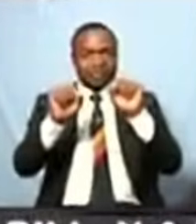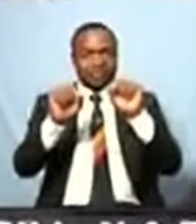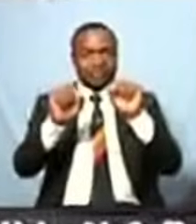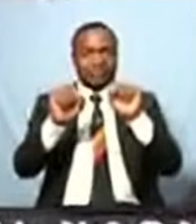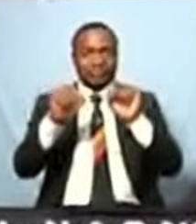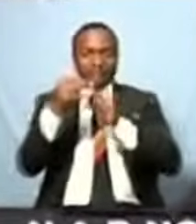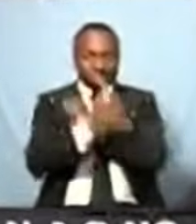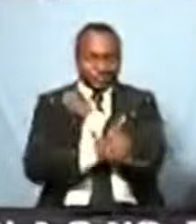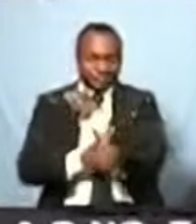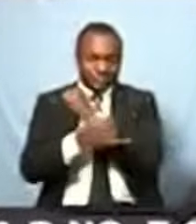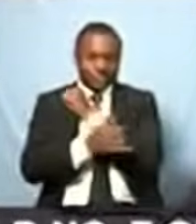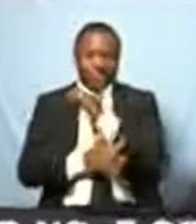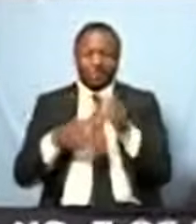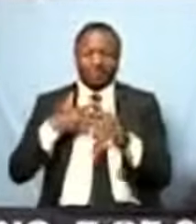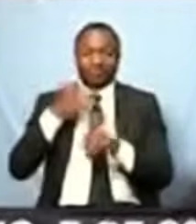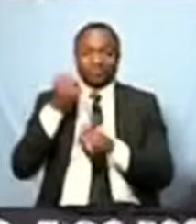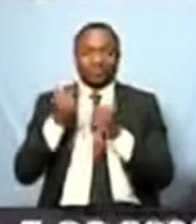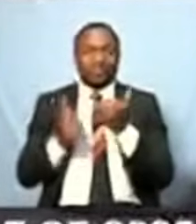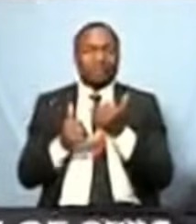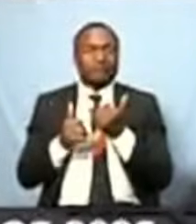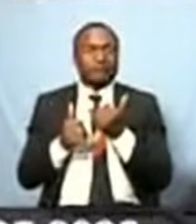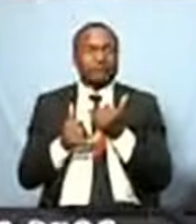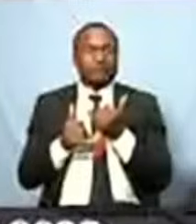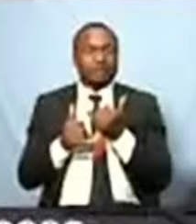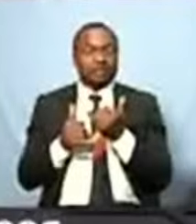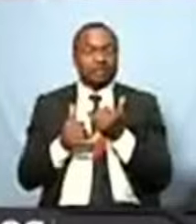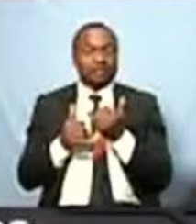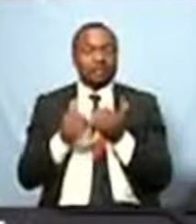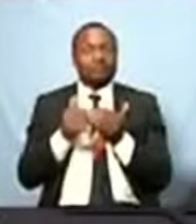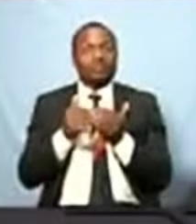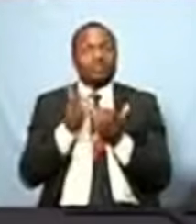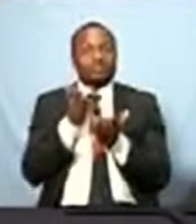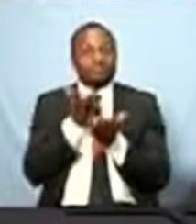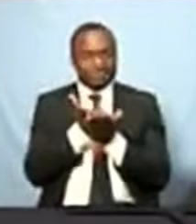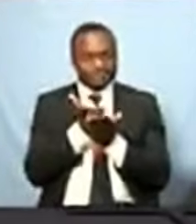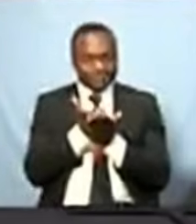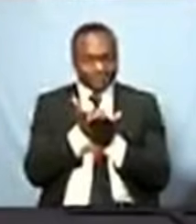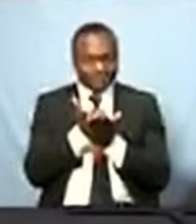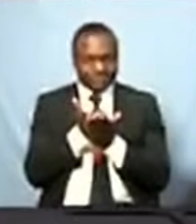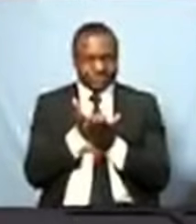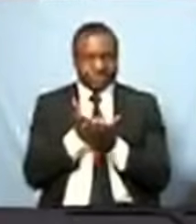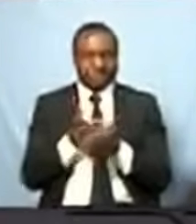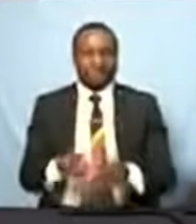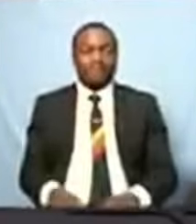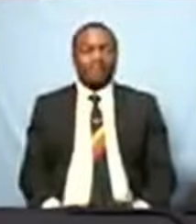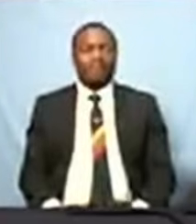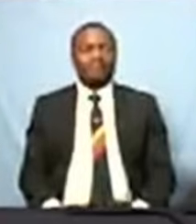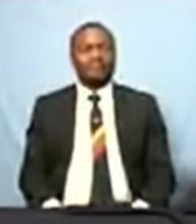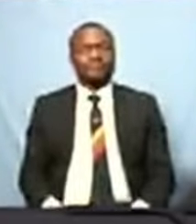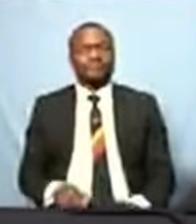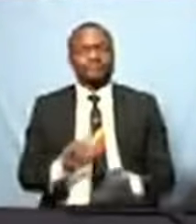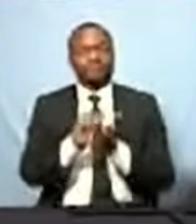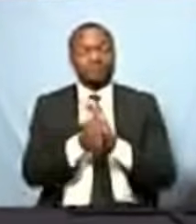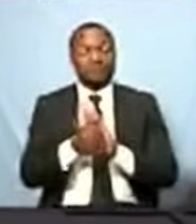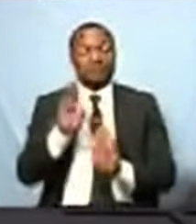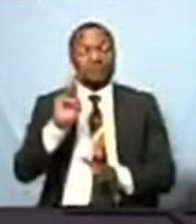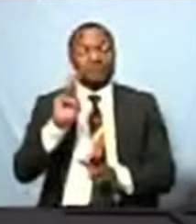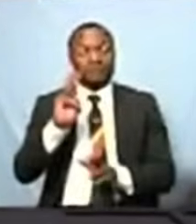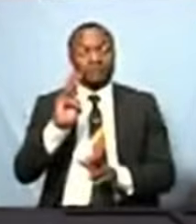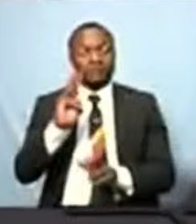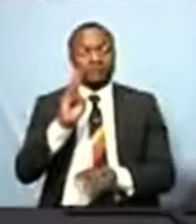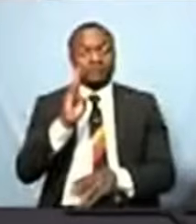Republic. My last contribution, Chairperson, is Article 16 of the